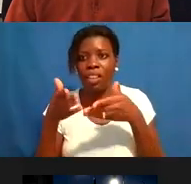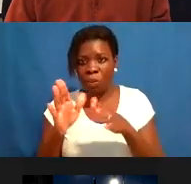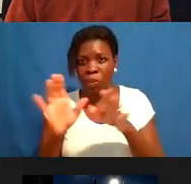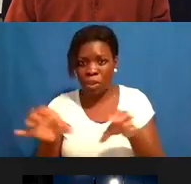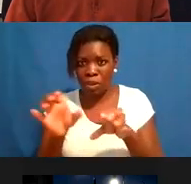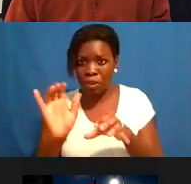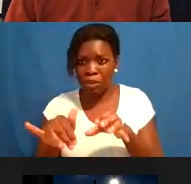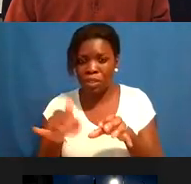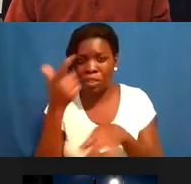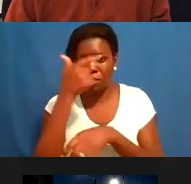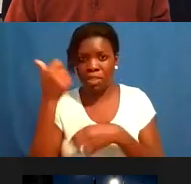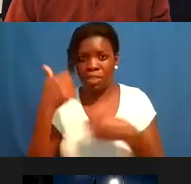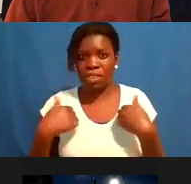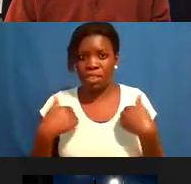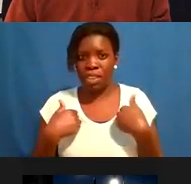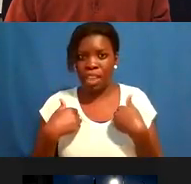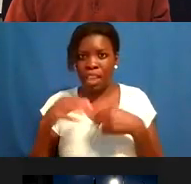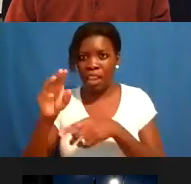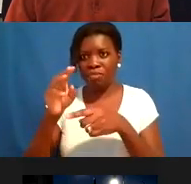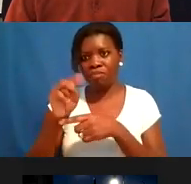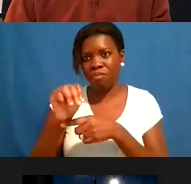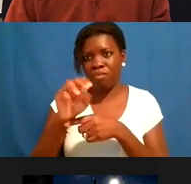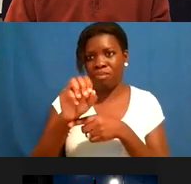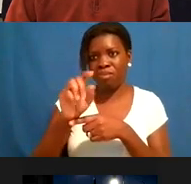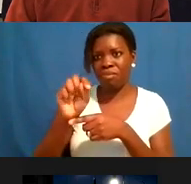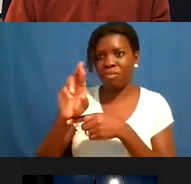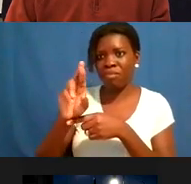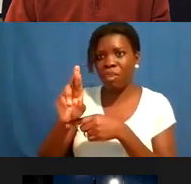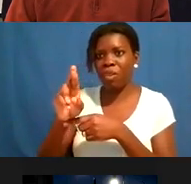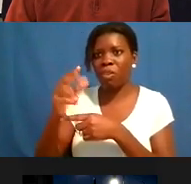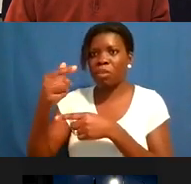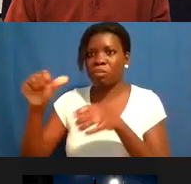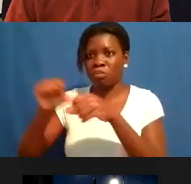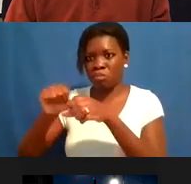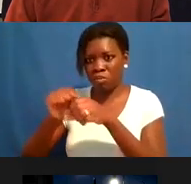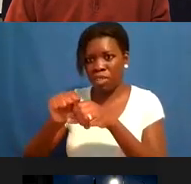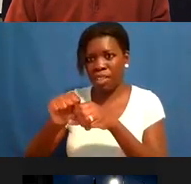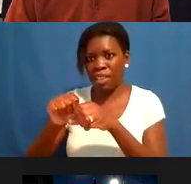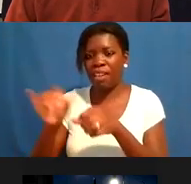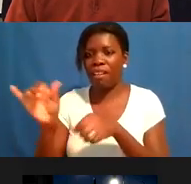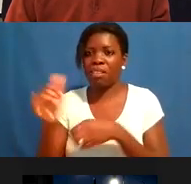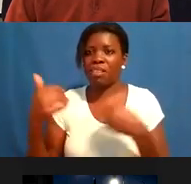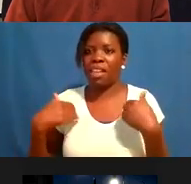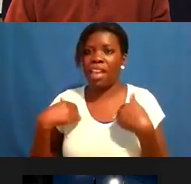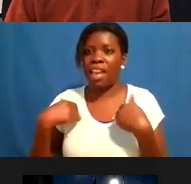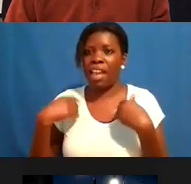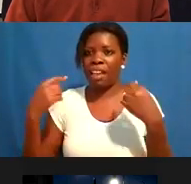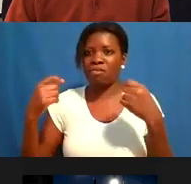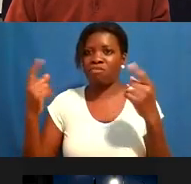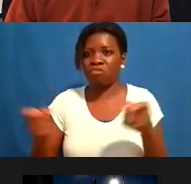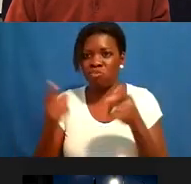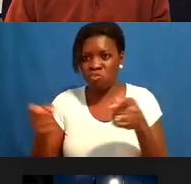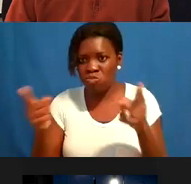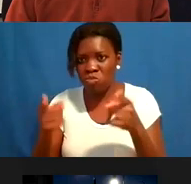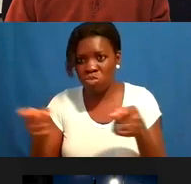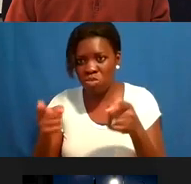that is because they have a motor, they have gasoline, and they actually have a propeller. Like on a